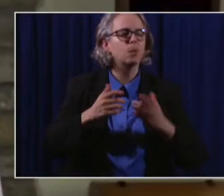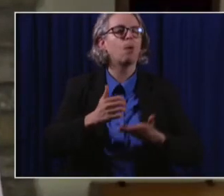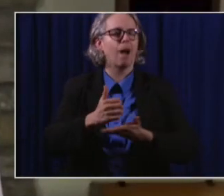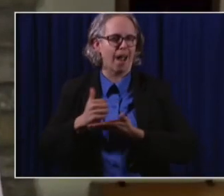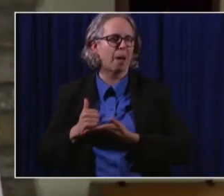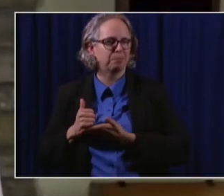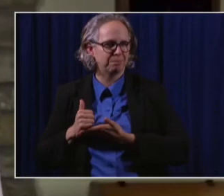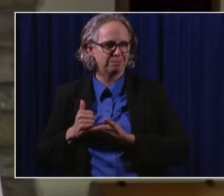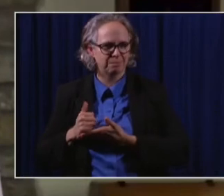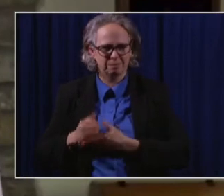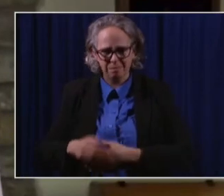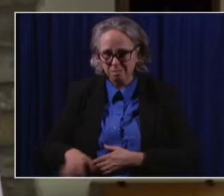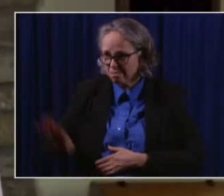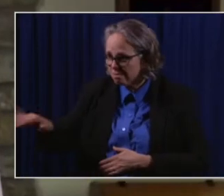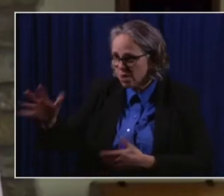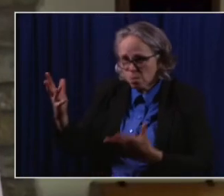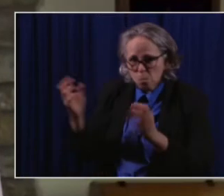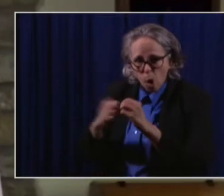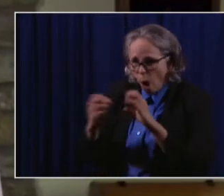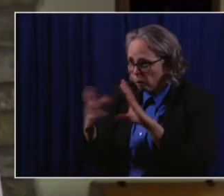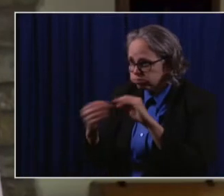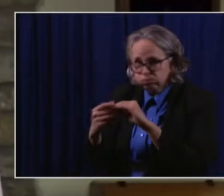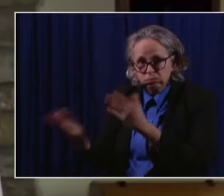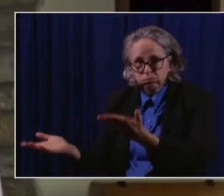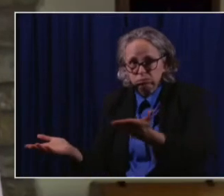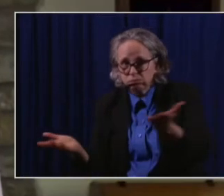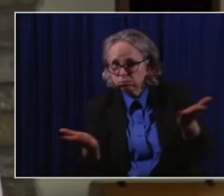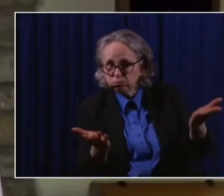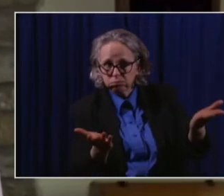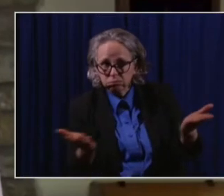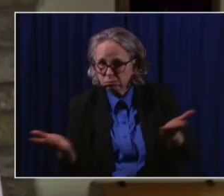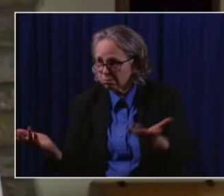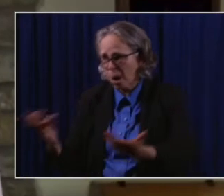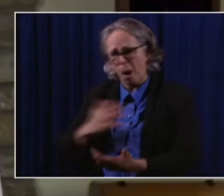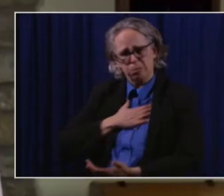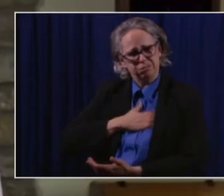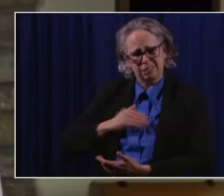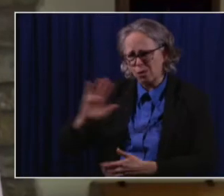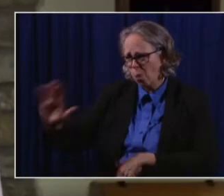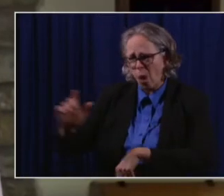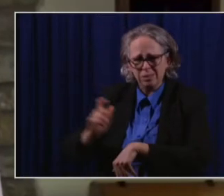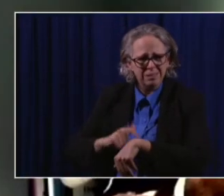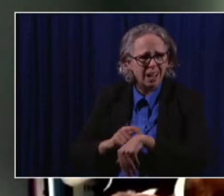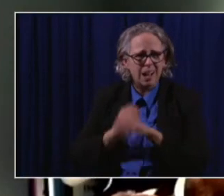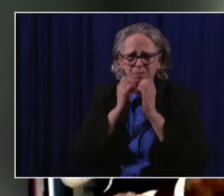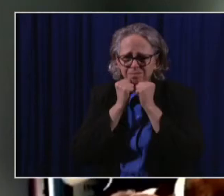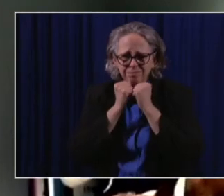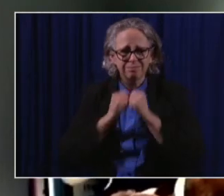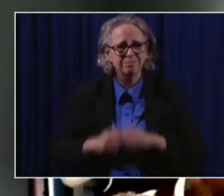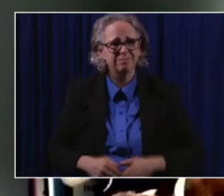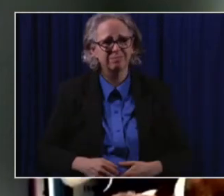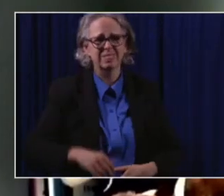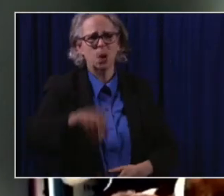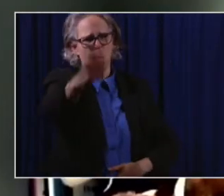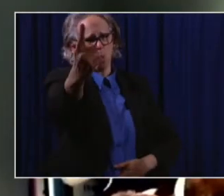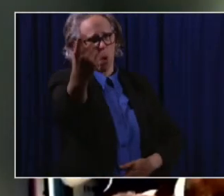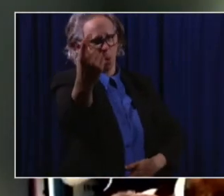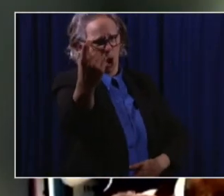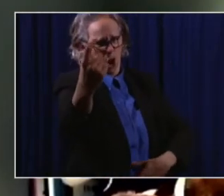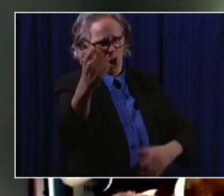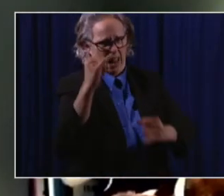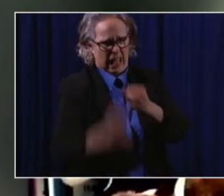us? We just appreciate your time very, very much, and appreciate the one last thing that we want to say, though,